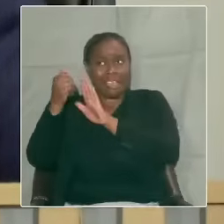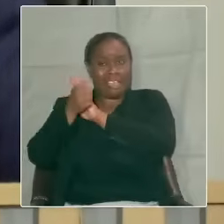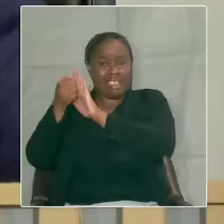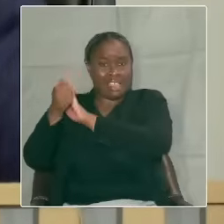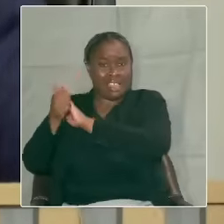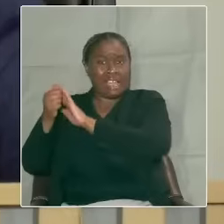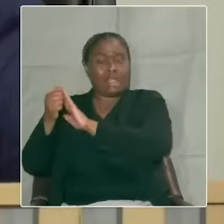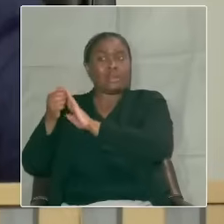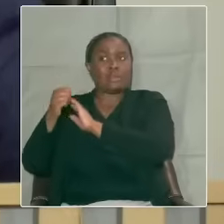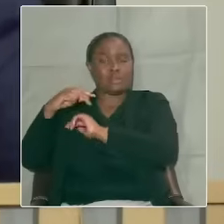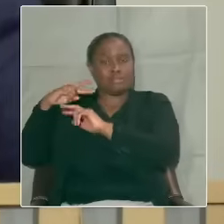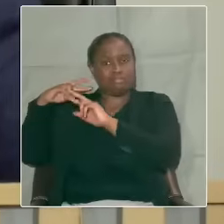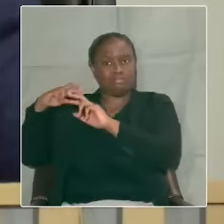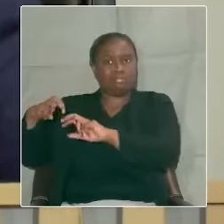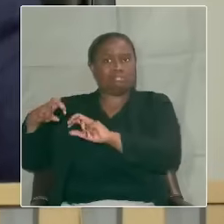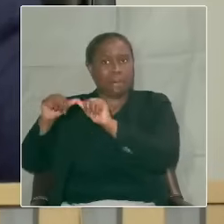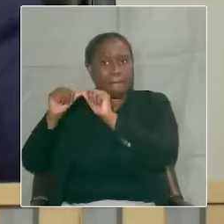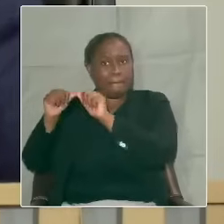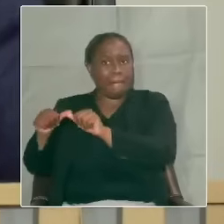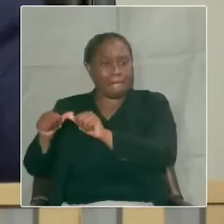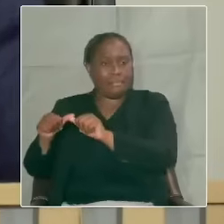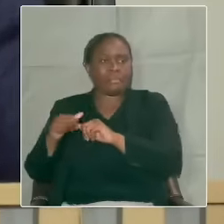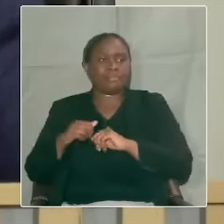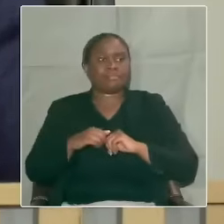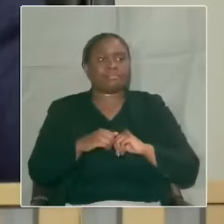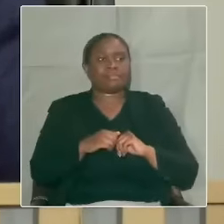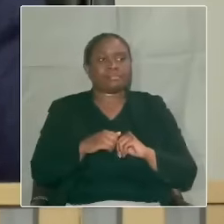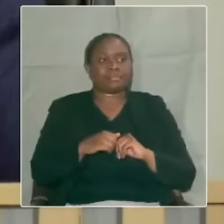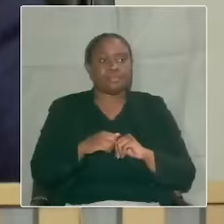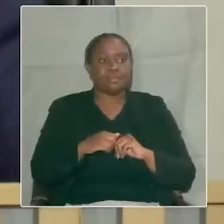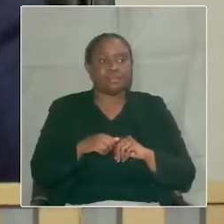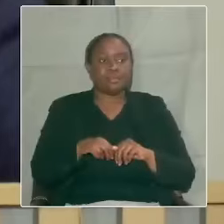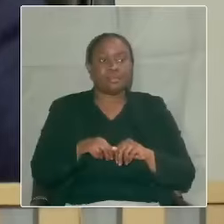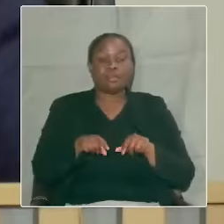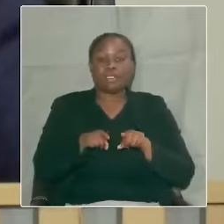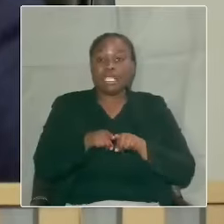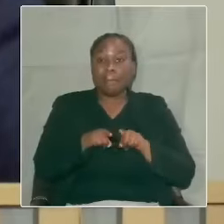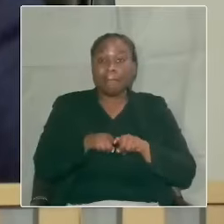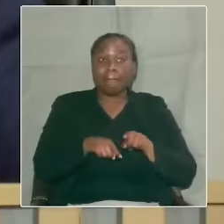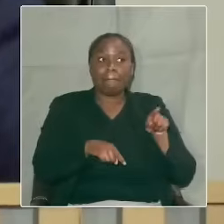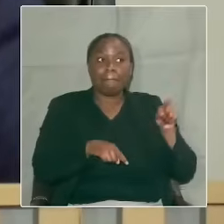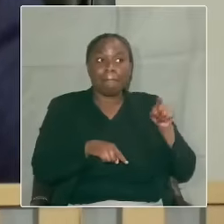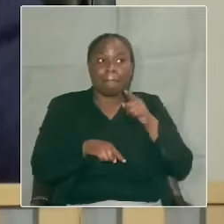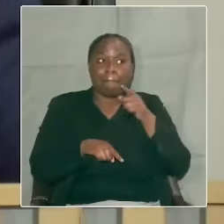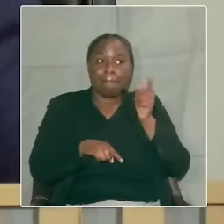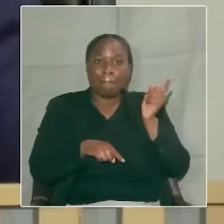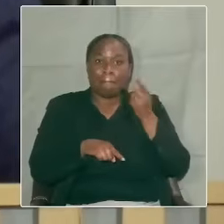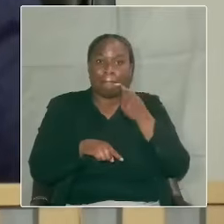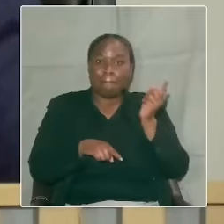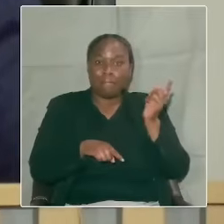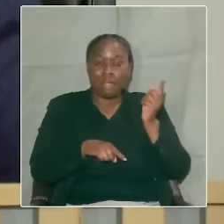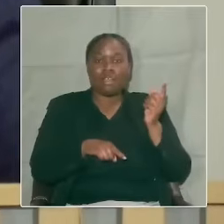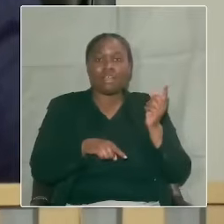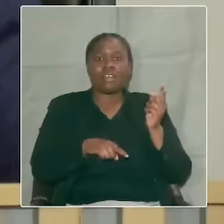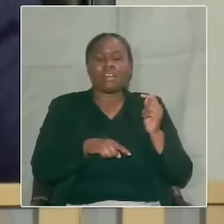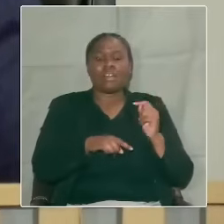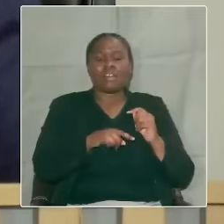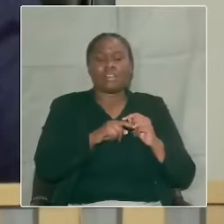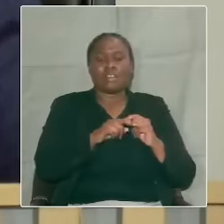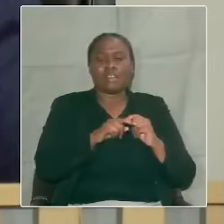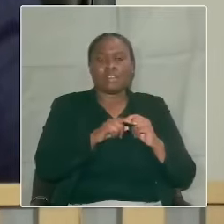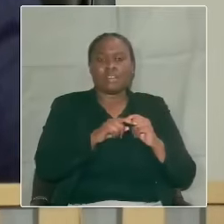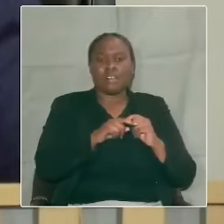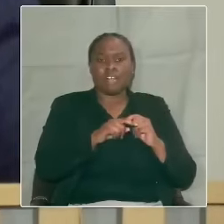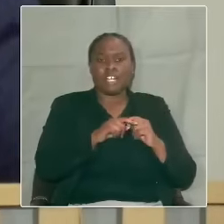There was a potential risk that the courts involving political related cases, especially 49